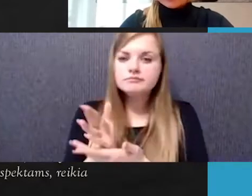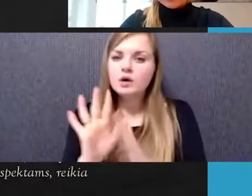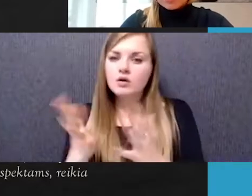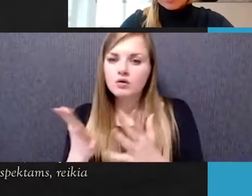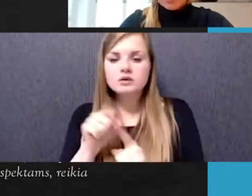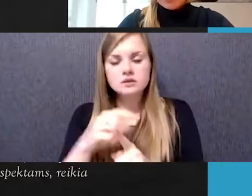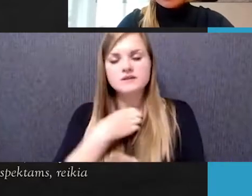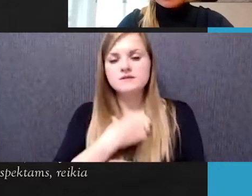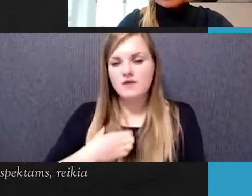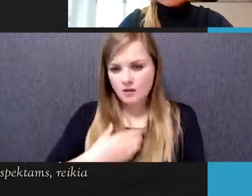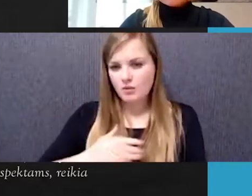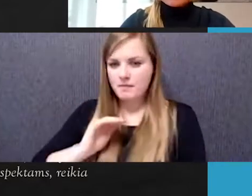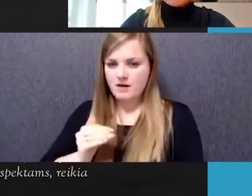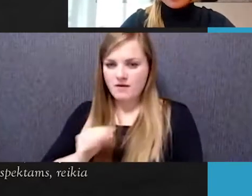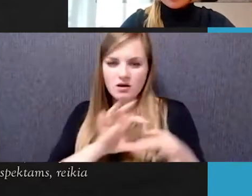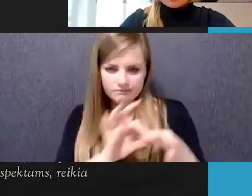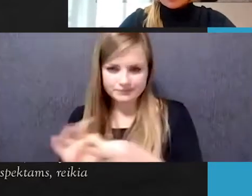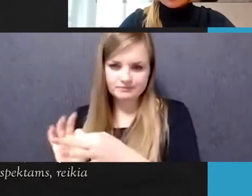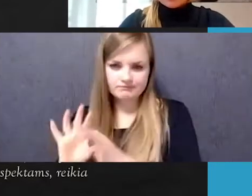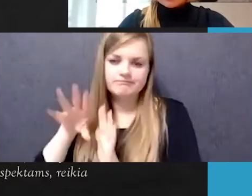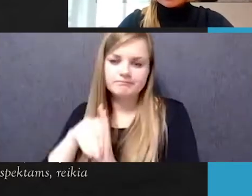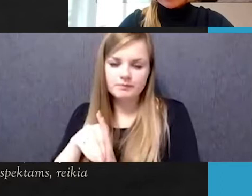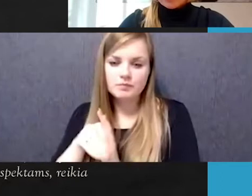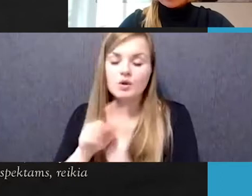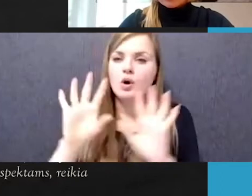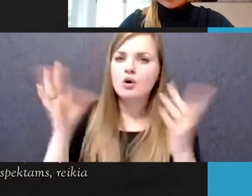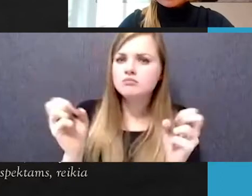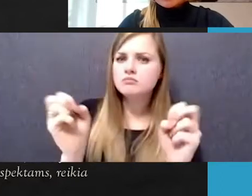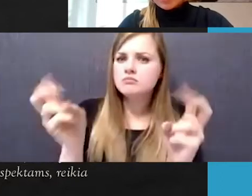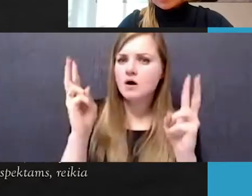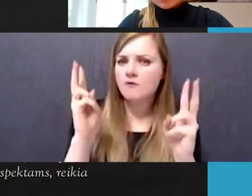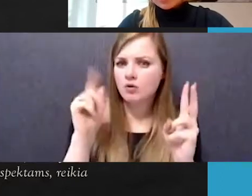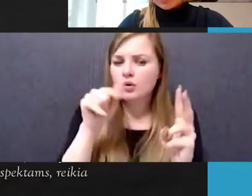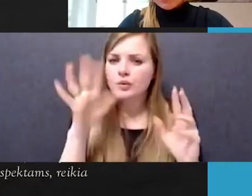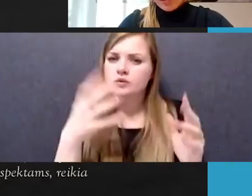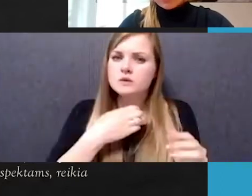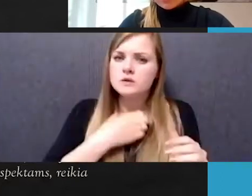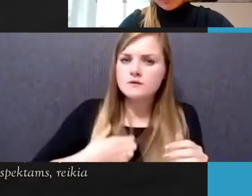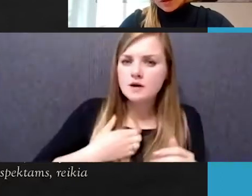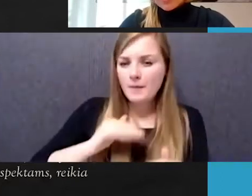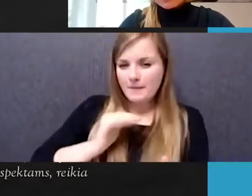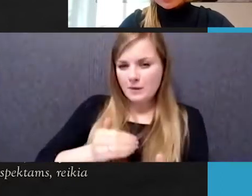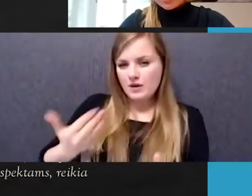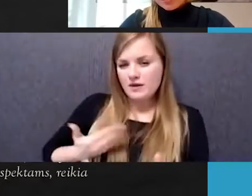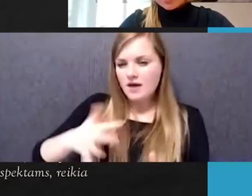case law, and they said that private life is a very important part of life, and when there is a danger